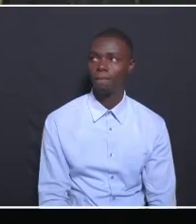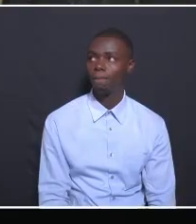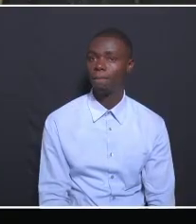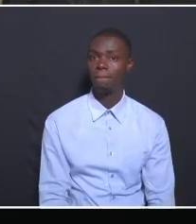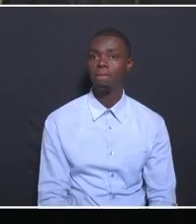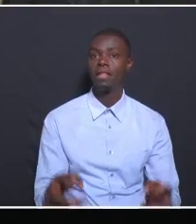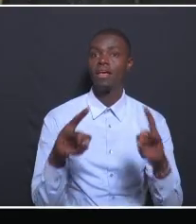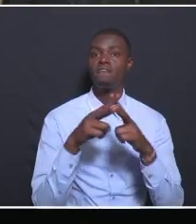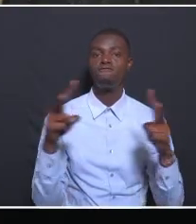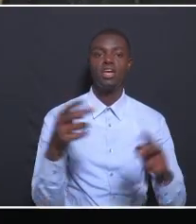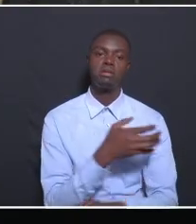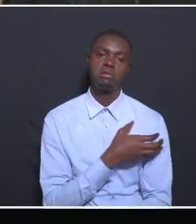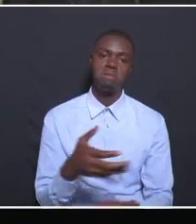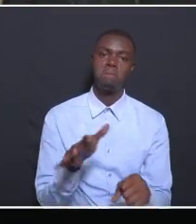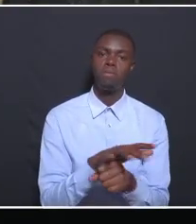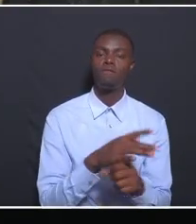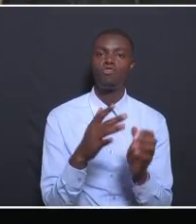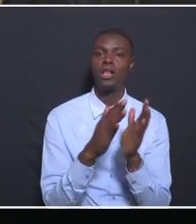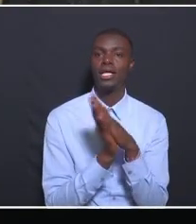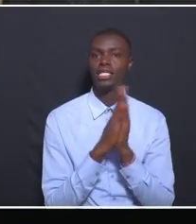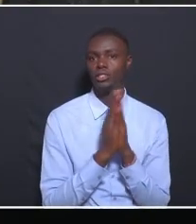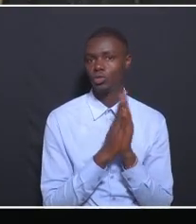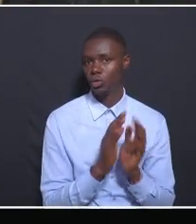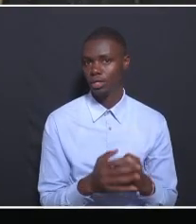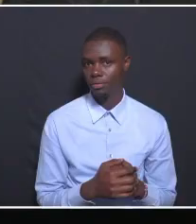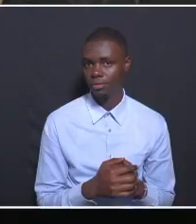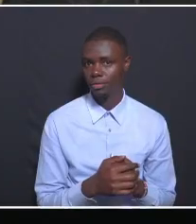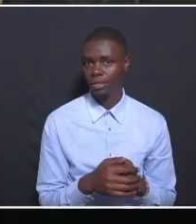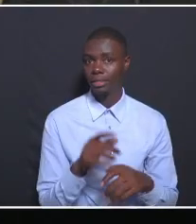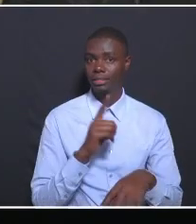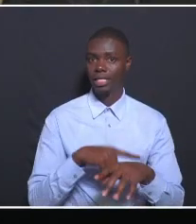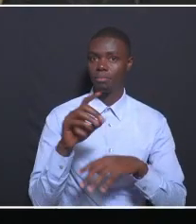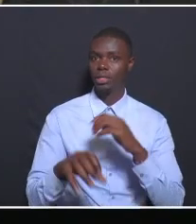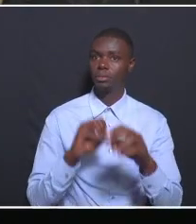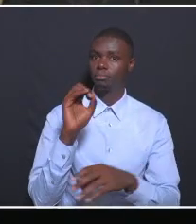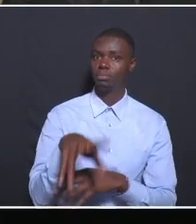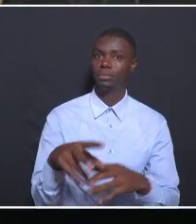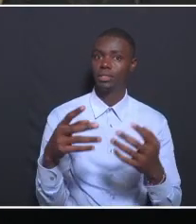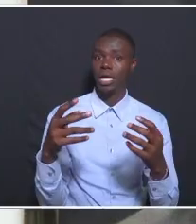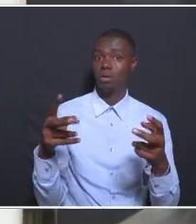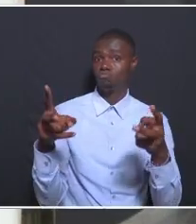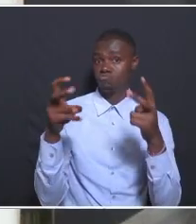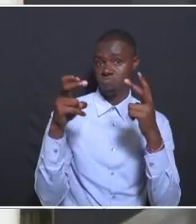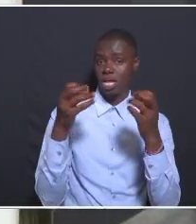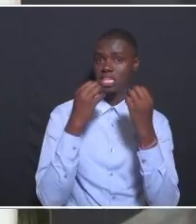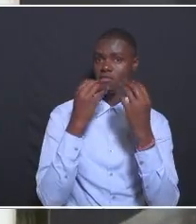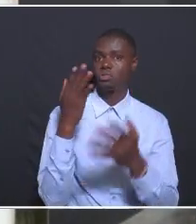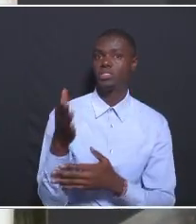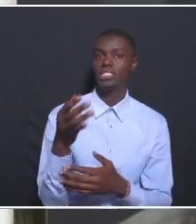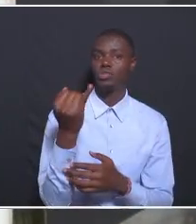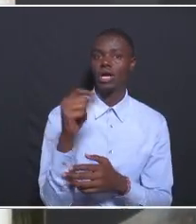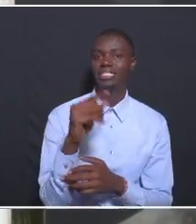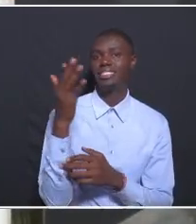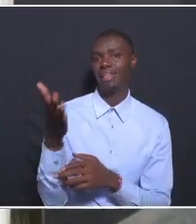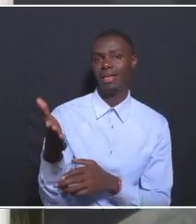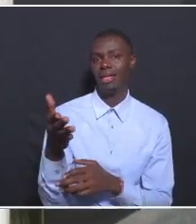Very, very, very powerful documentary, guys. When it is screening, please catch it. The information is on their Instagram page.